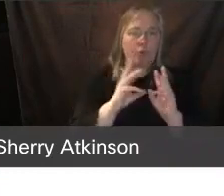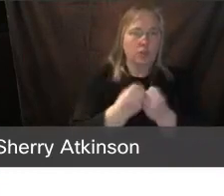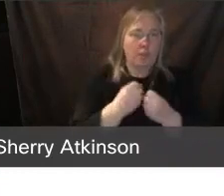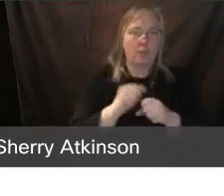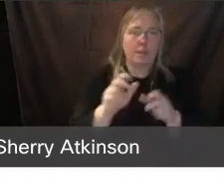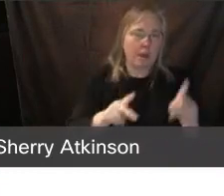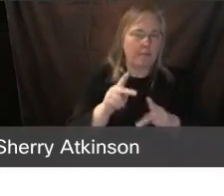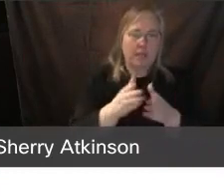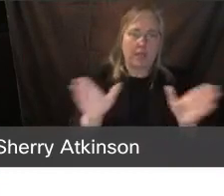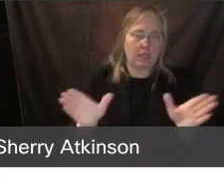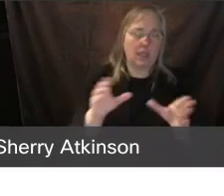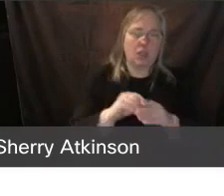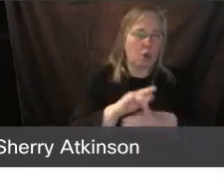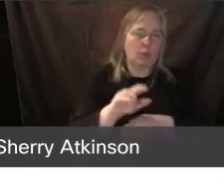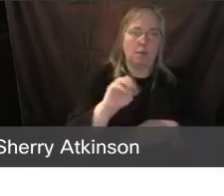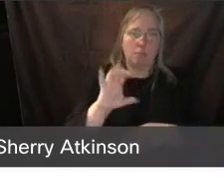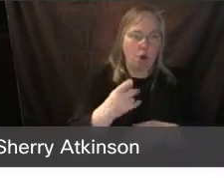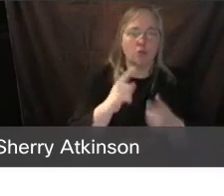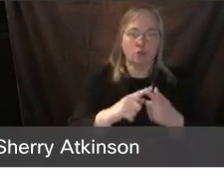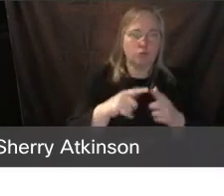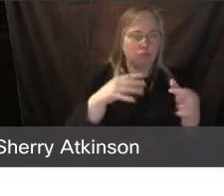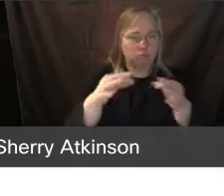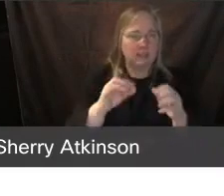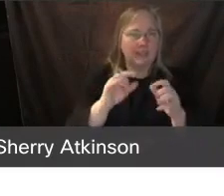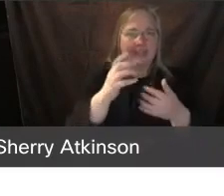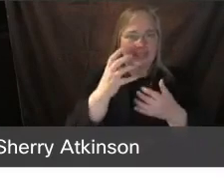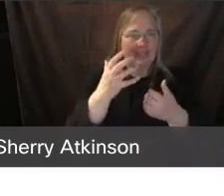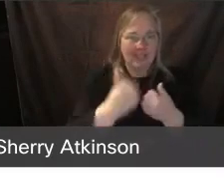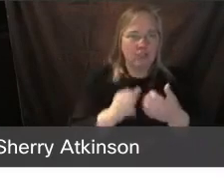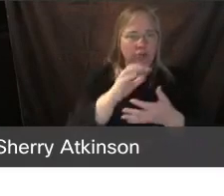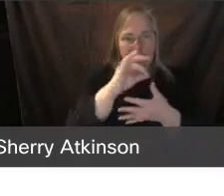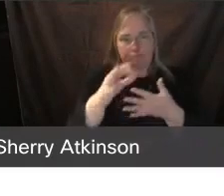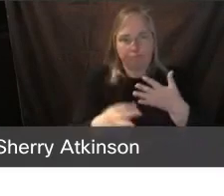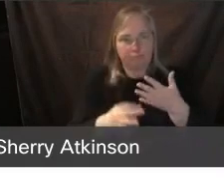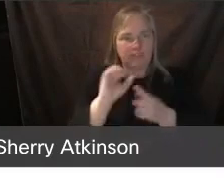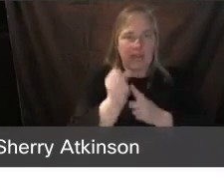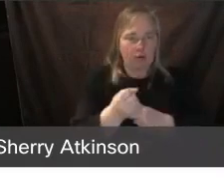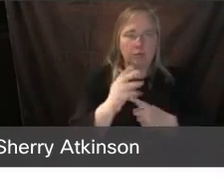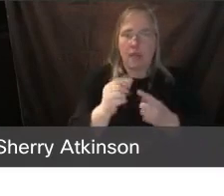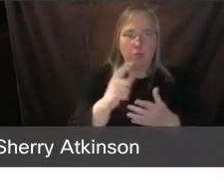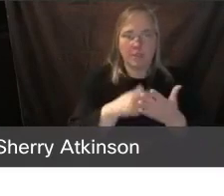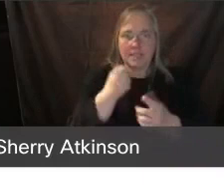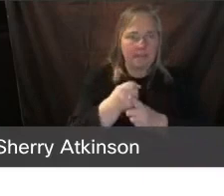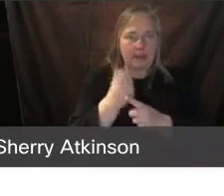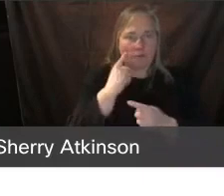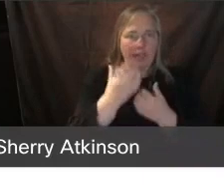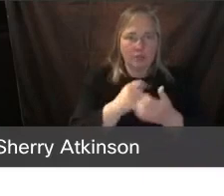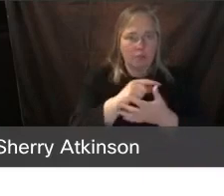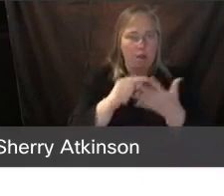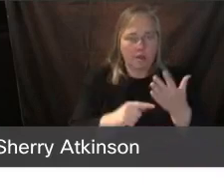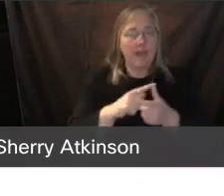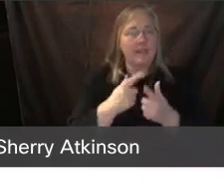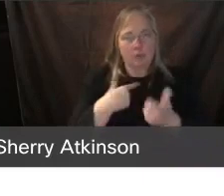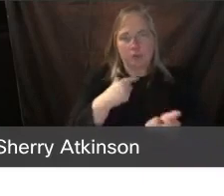the different growth scenarios and the impacts of each. And then from there, we'll be kind of refining our growth